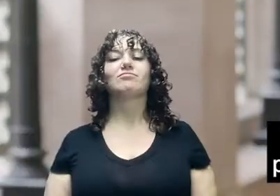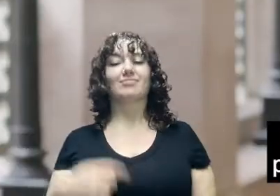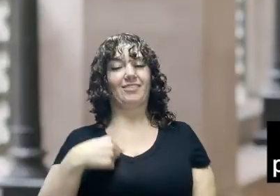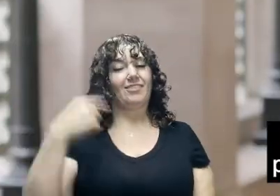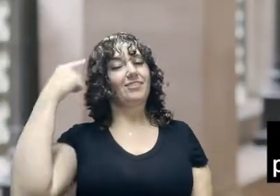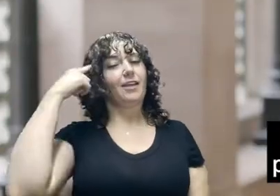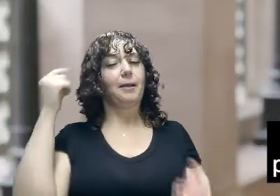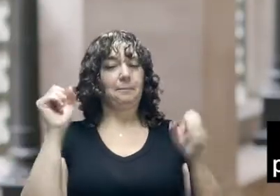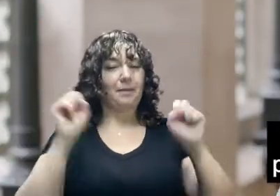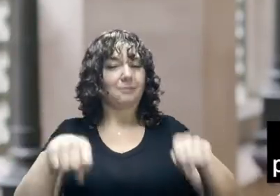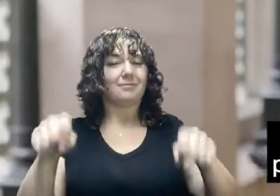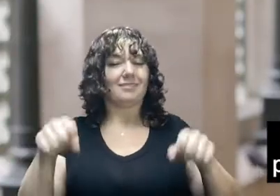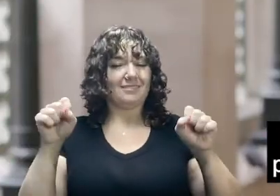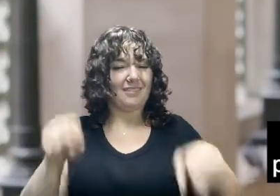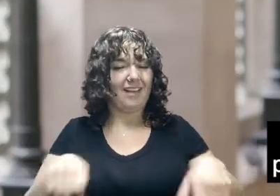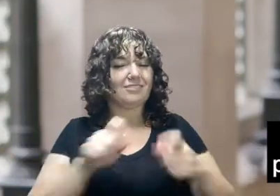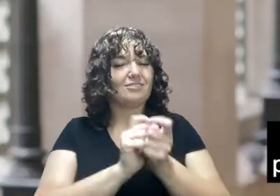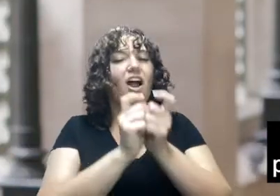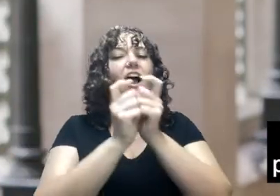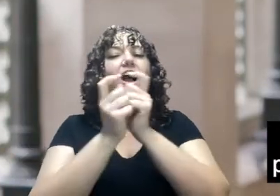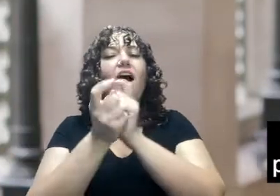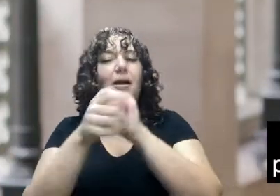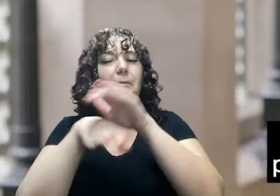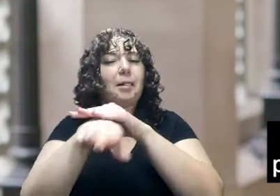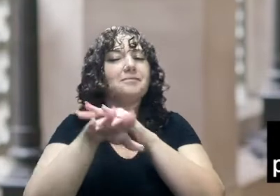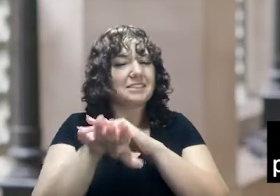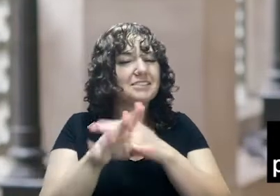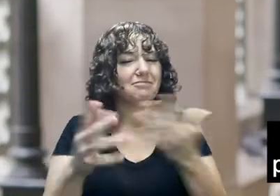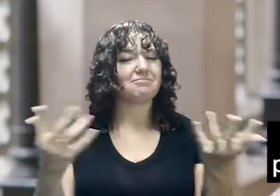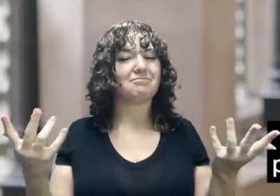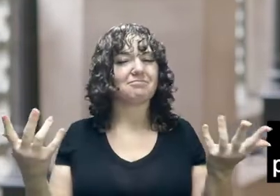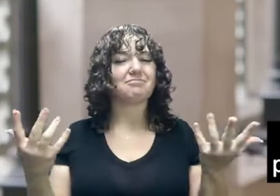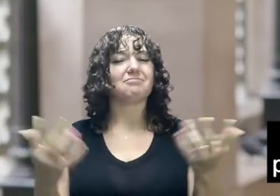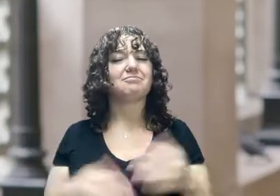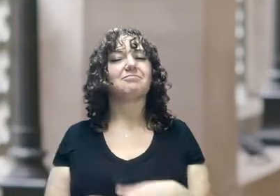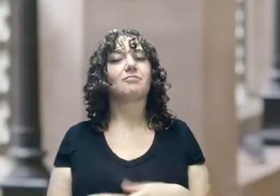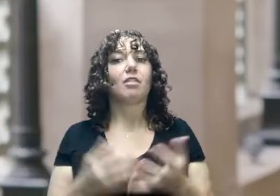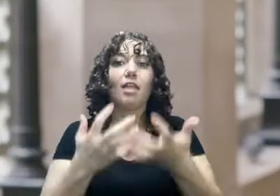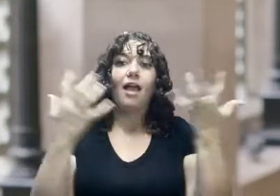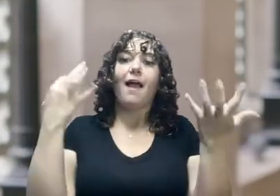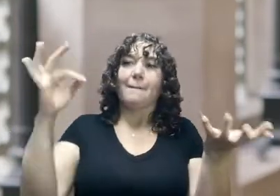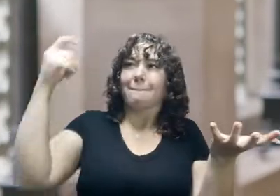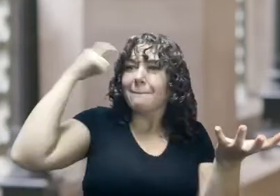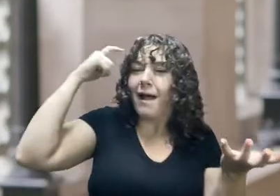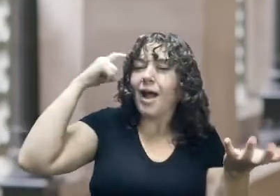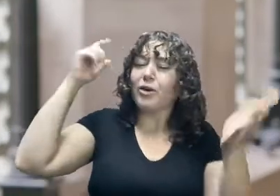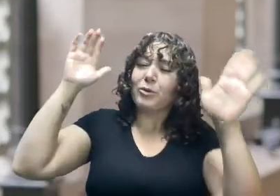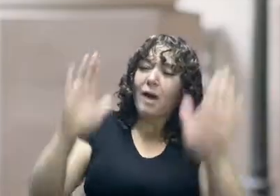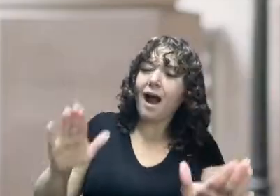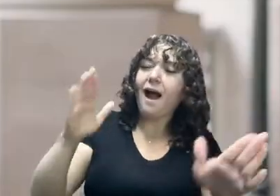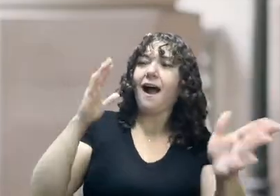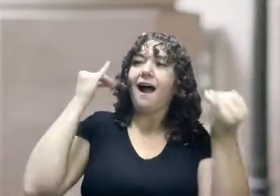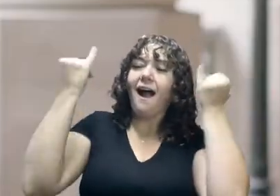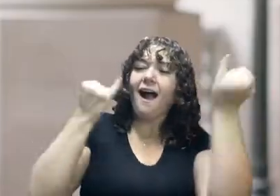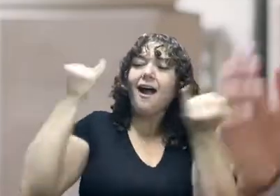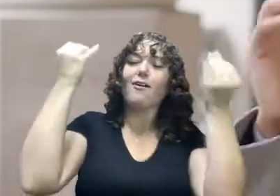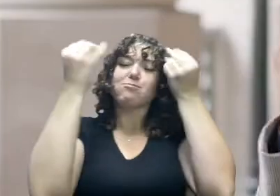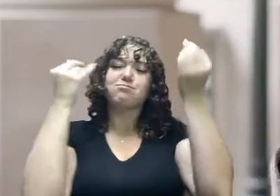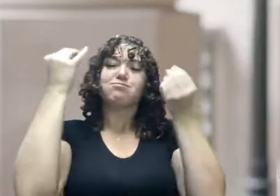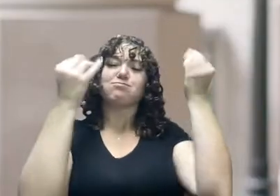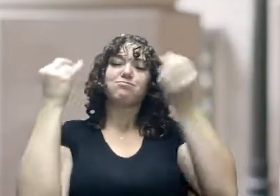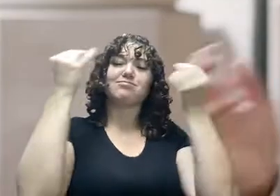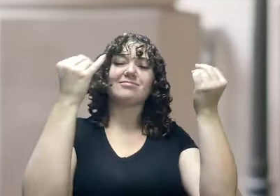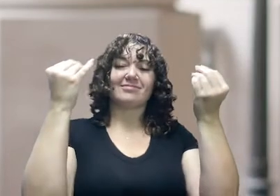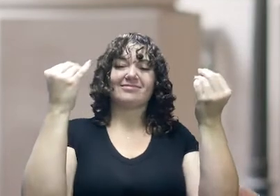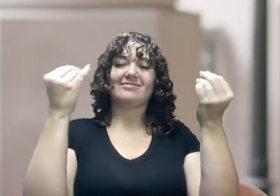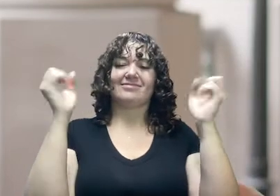think that it is very possible to make it accessible. All it takes is just a lot of